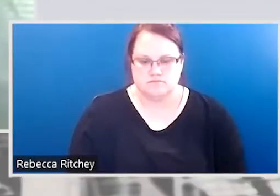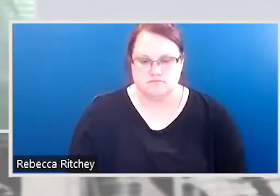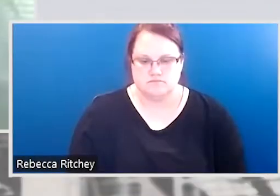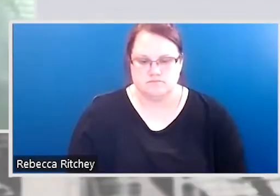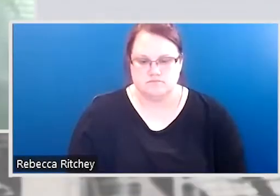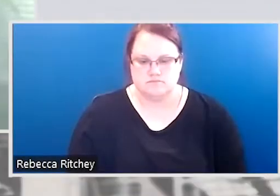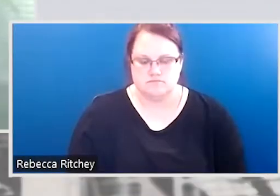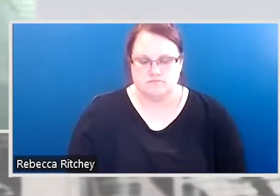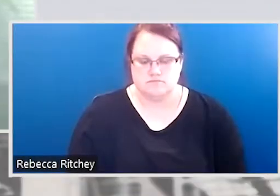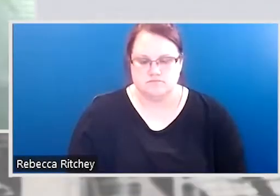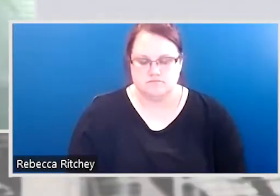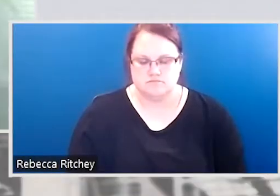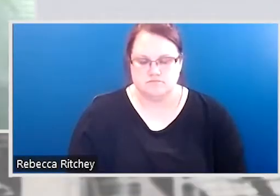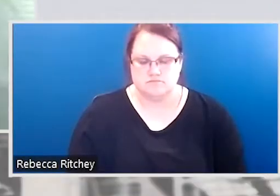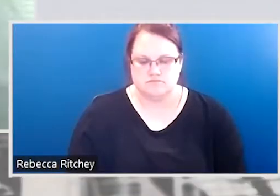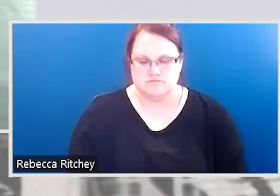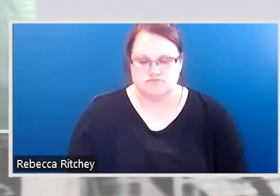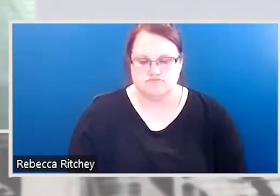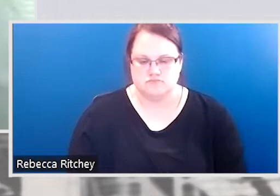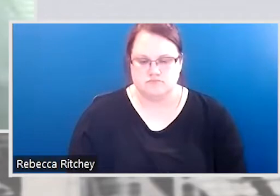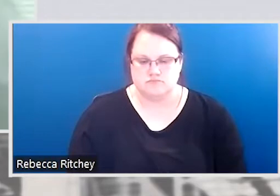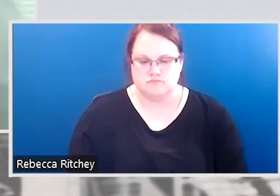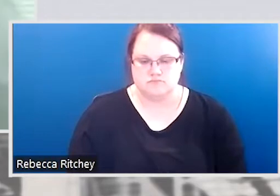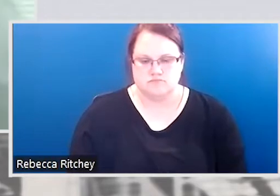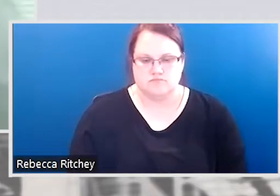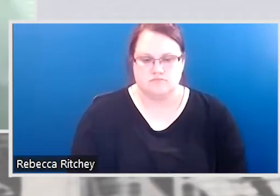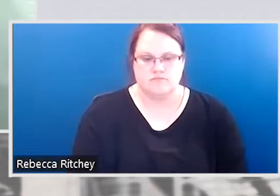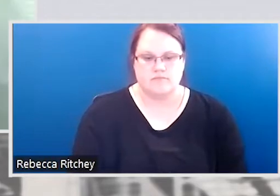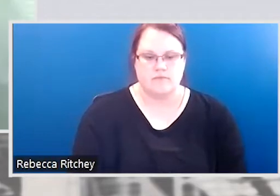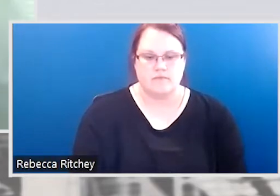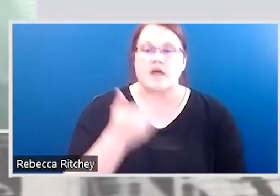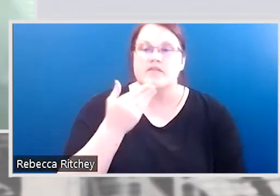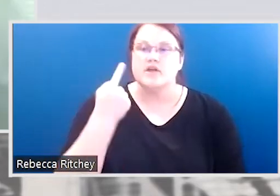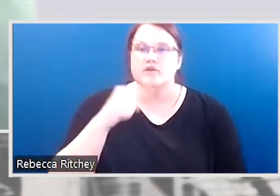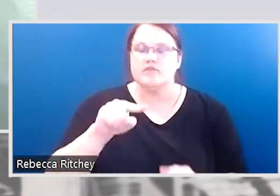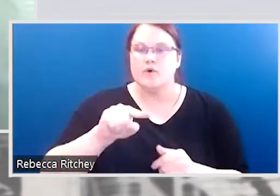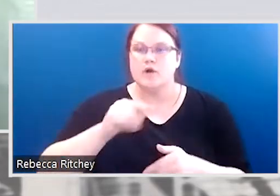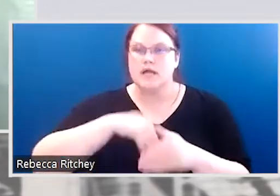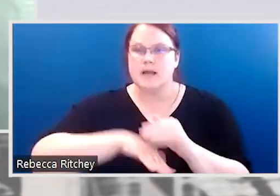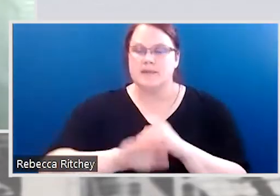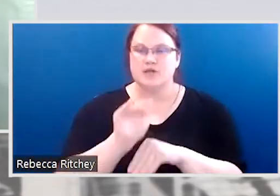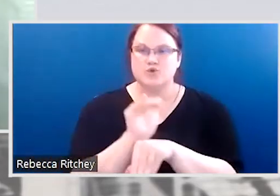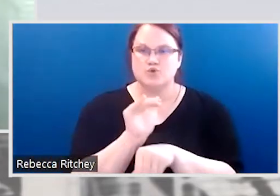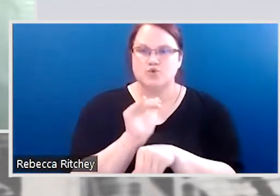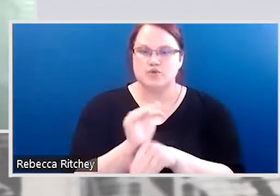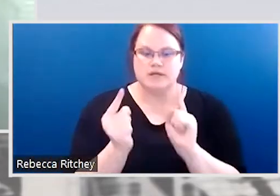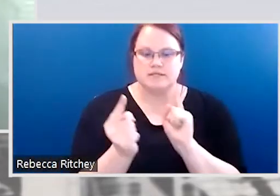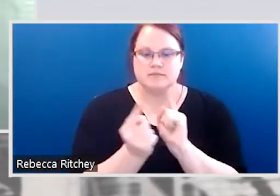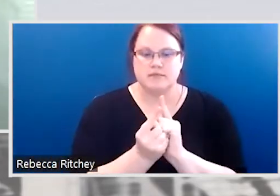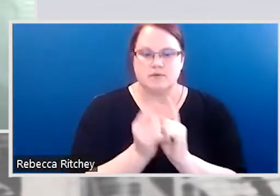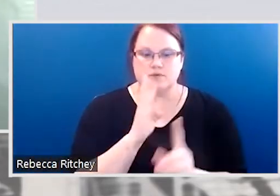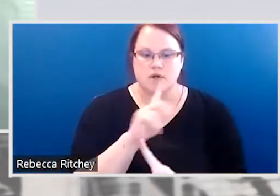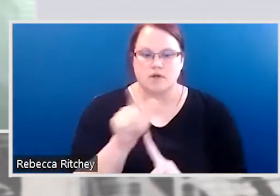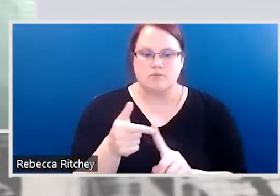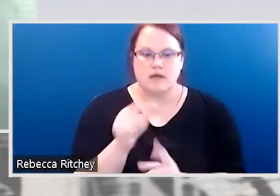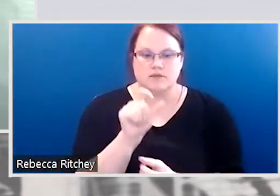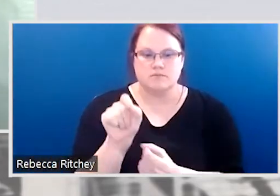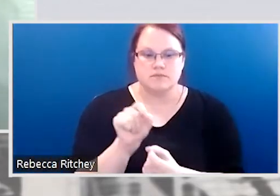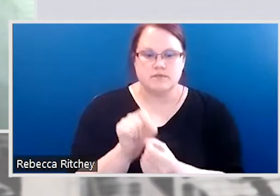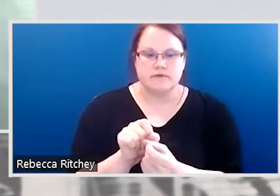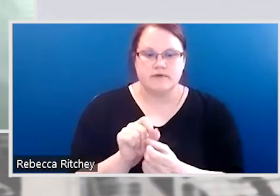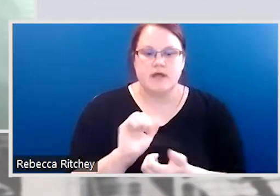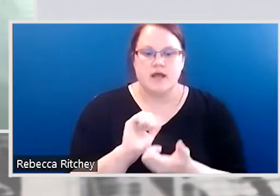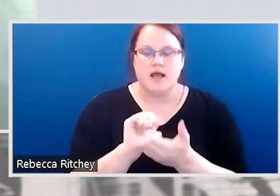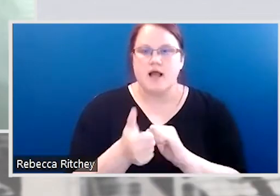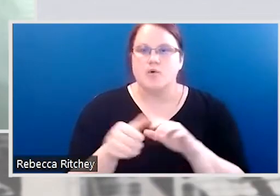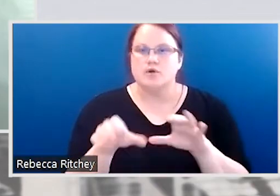Hello, good evening. Thanks for coming to tonight's meeting on the 2023 capital budget. We're going to talk specifically about some community and